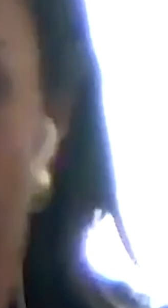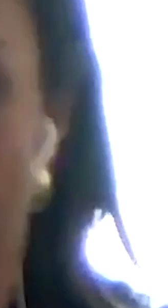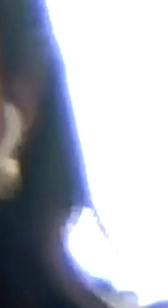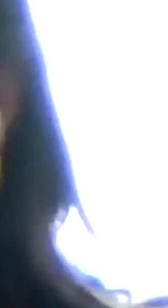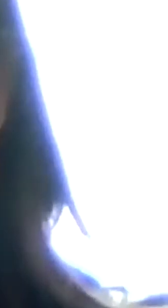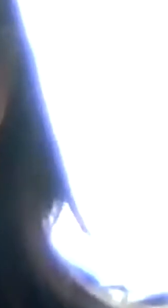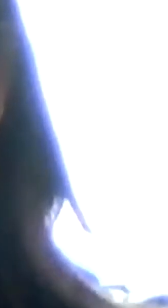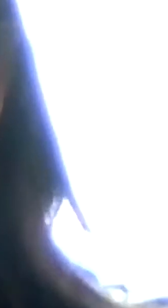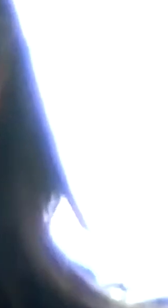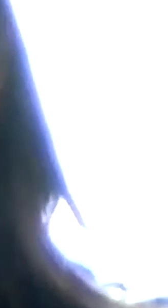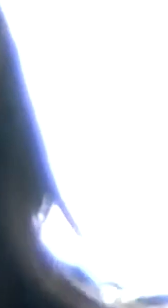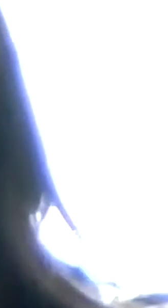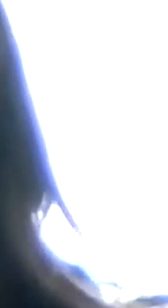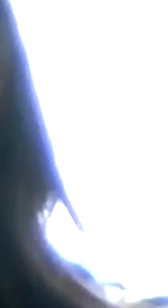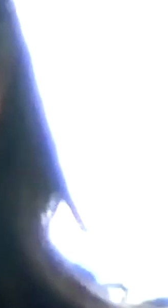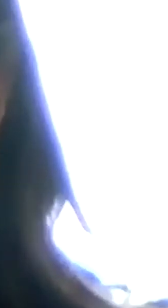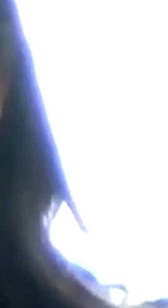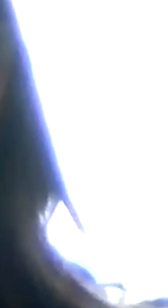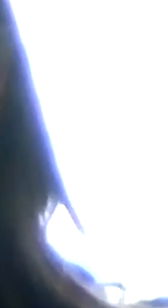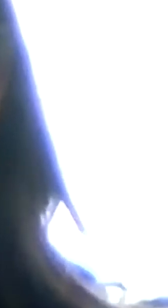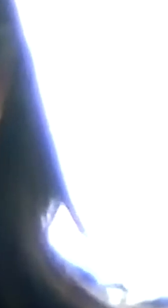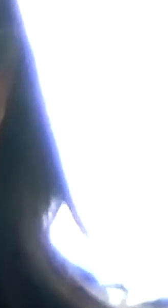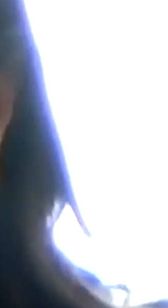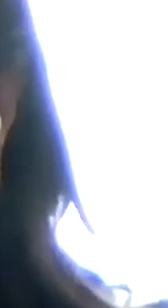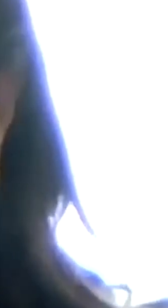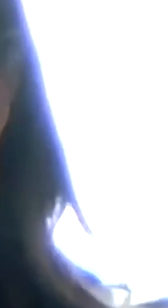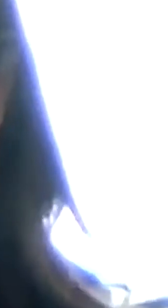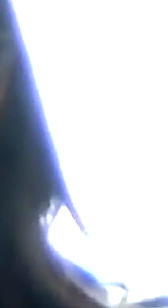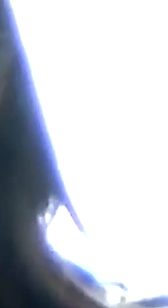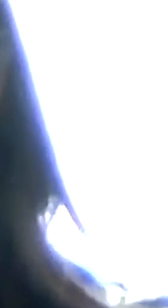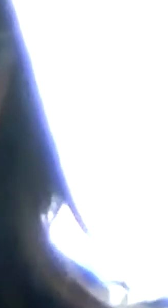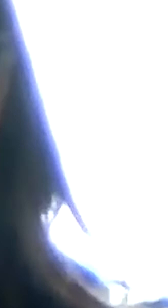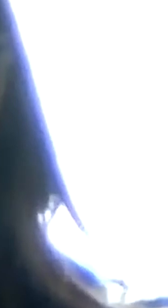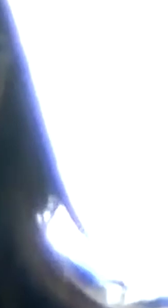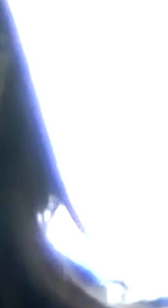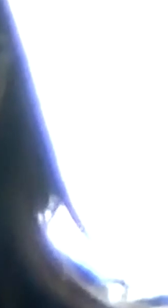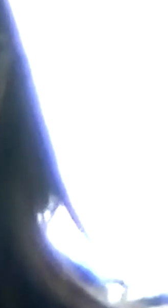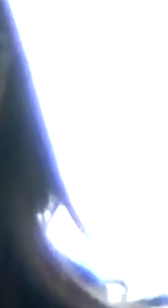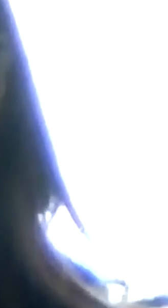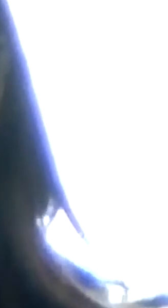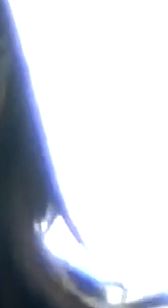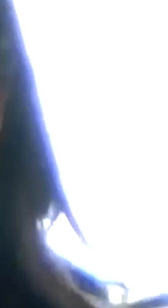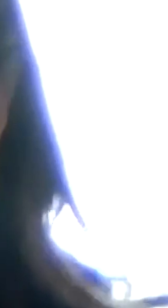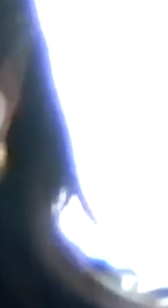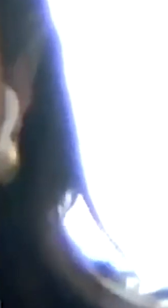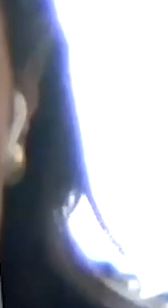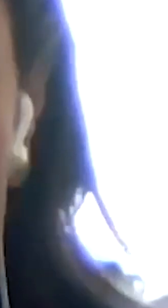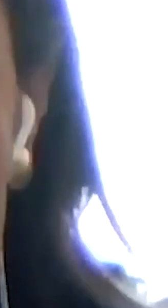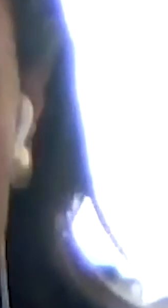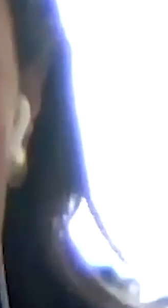about this topic. First of all, I would like to apologize in case